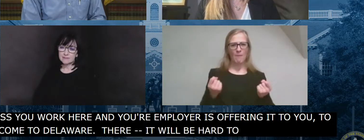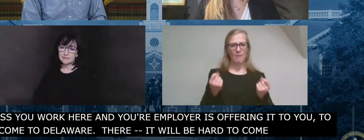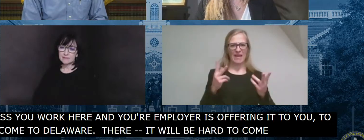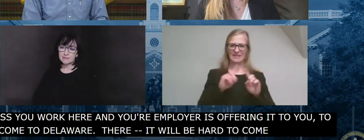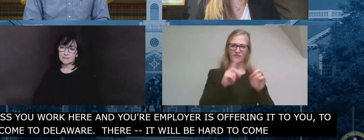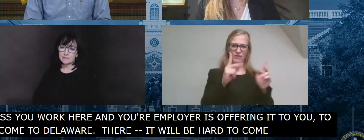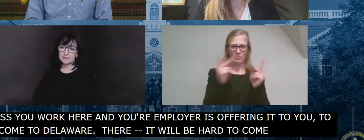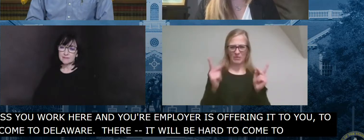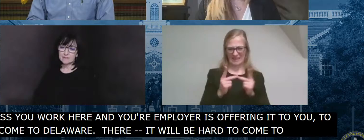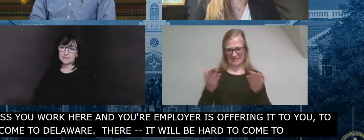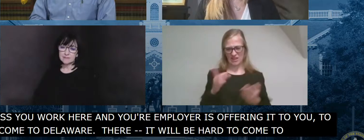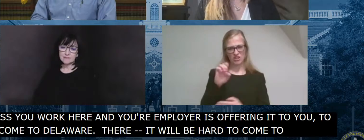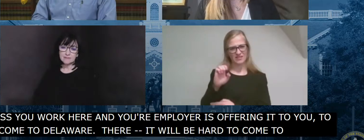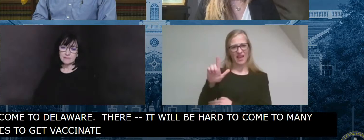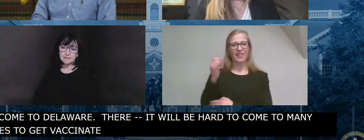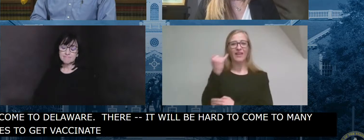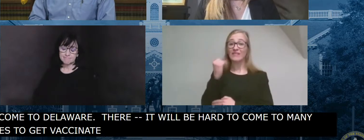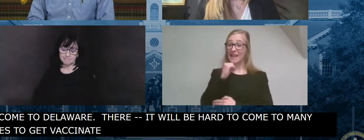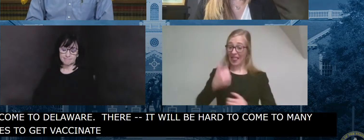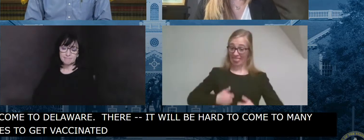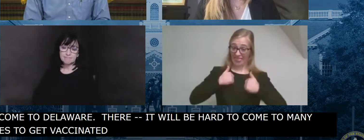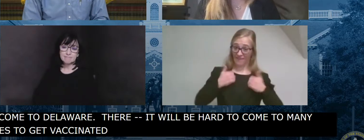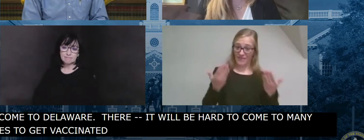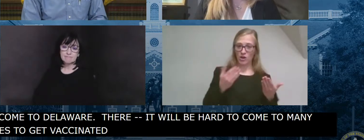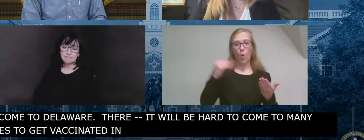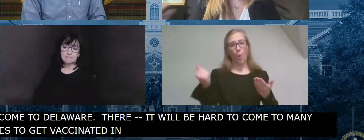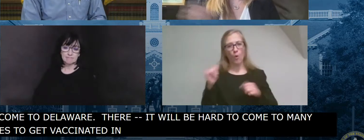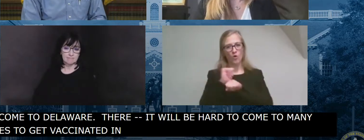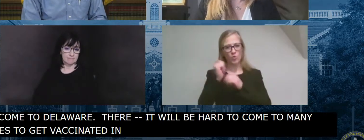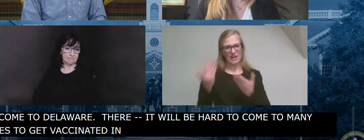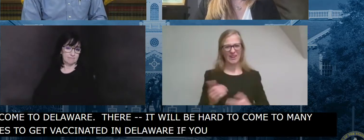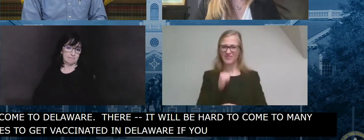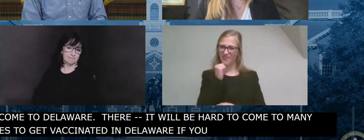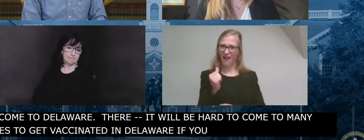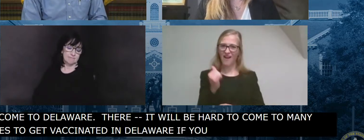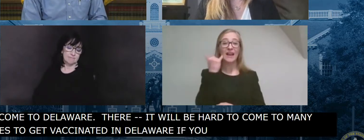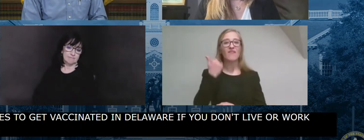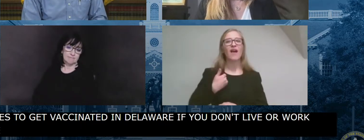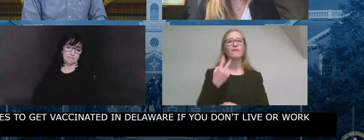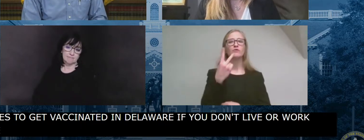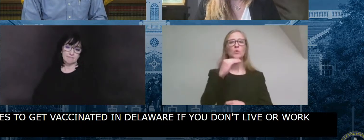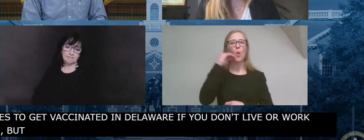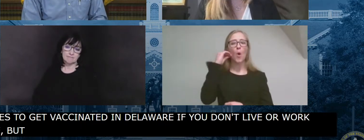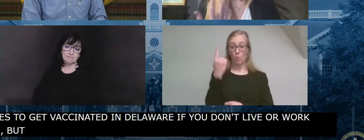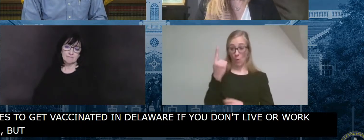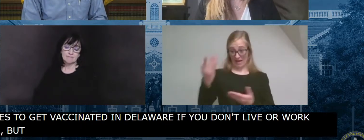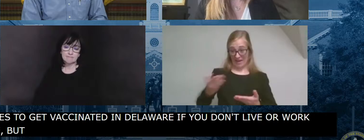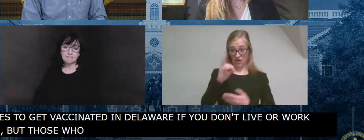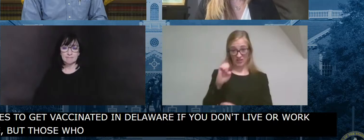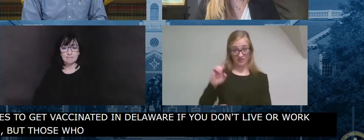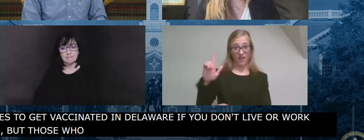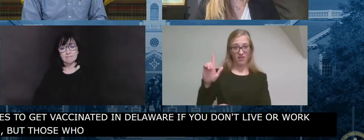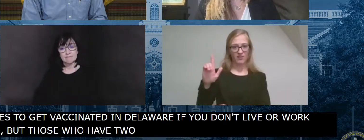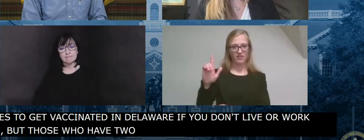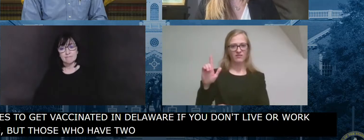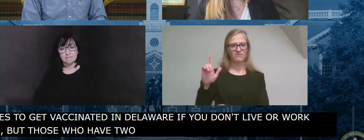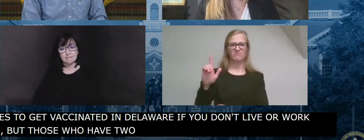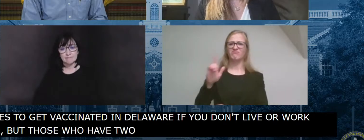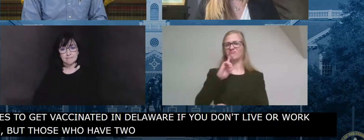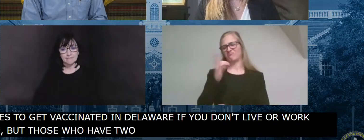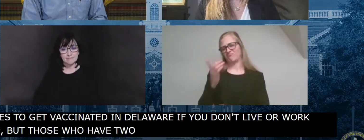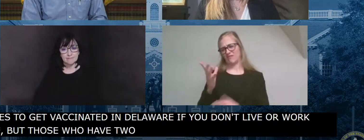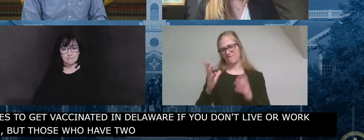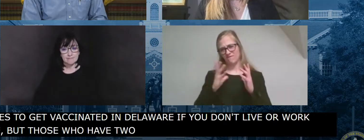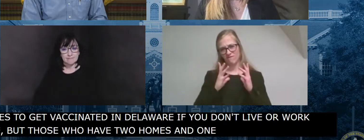in Delaware if you don't live here or work here. But for those who have two homes and one of them being Delaware, it's certainly fine